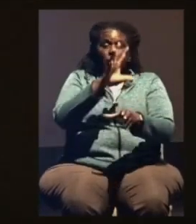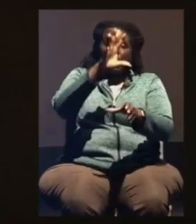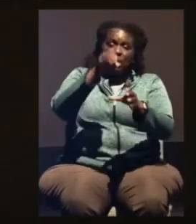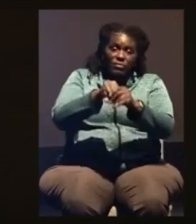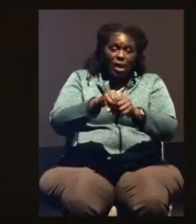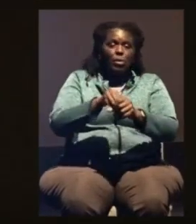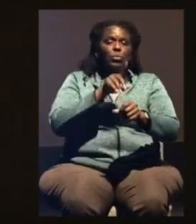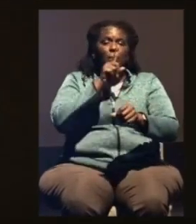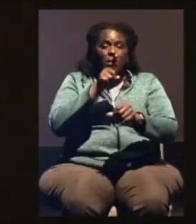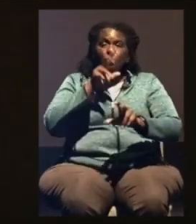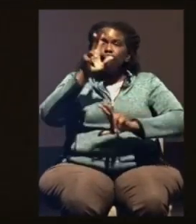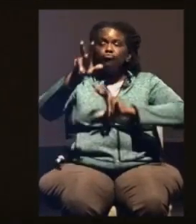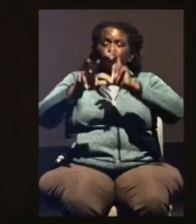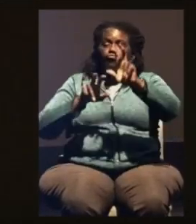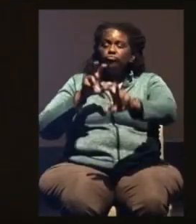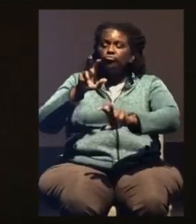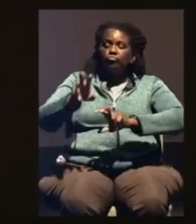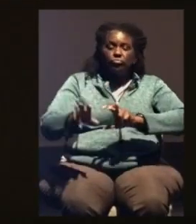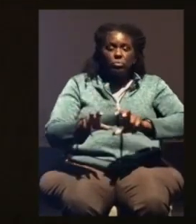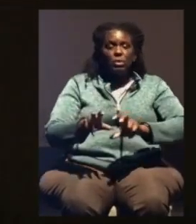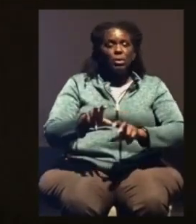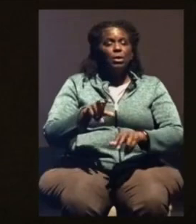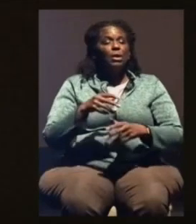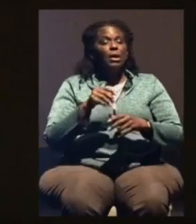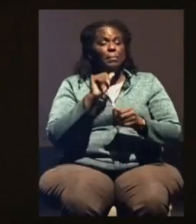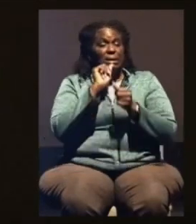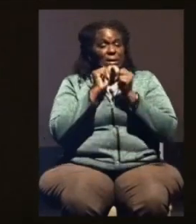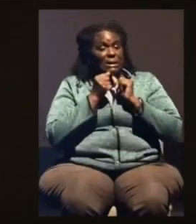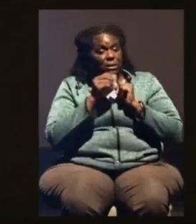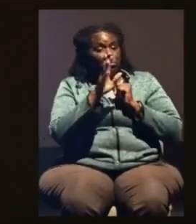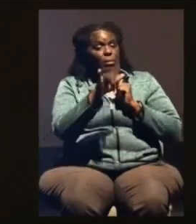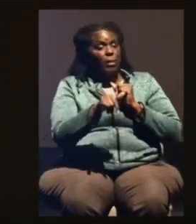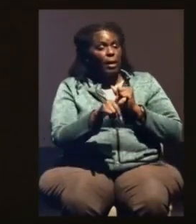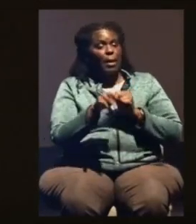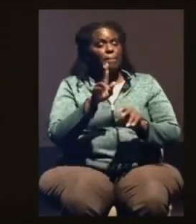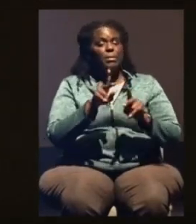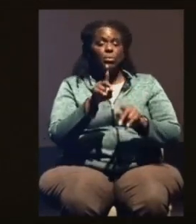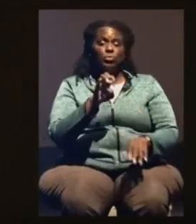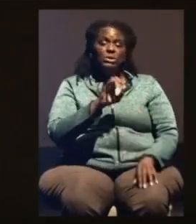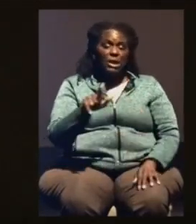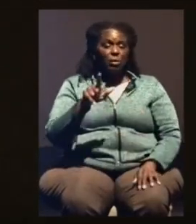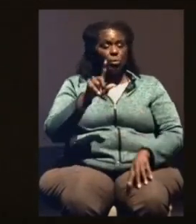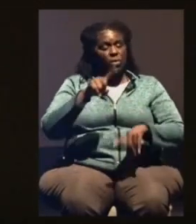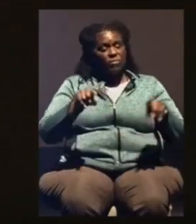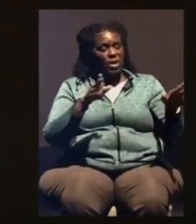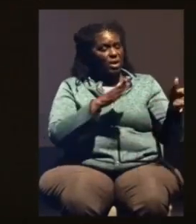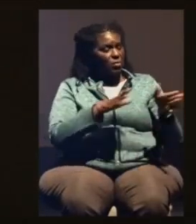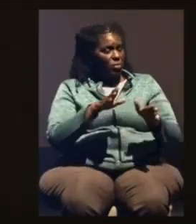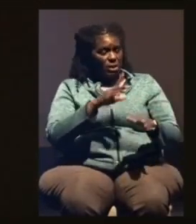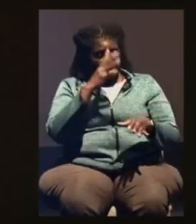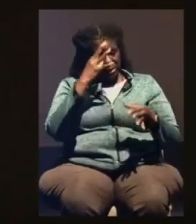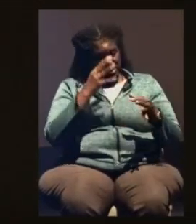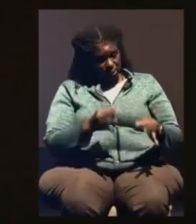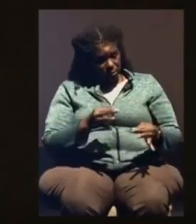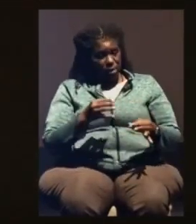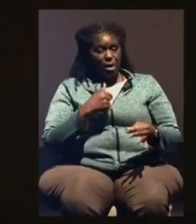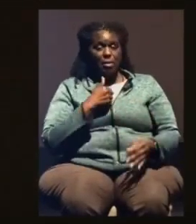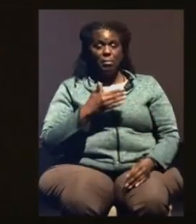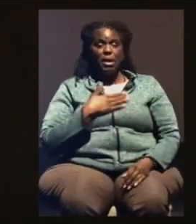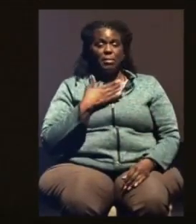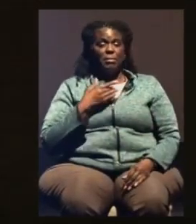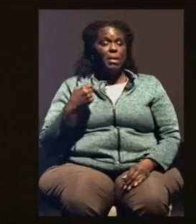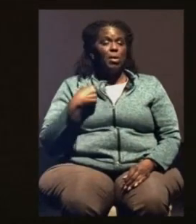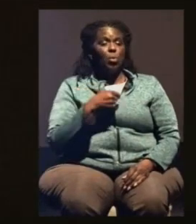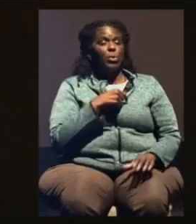it stocked and so forth. But mm-hmm. But dealing with it, people deal with it in different ways, to be sure. But I'm glad at least we've